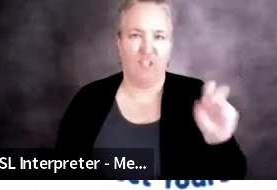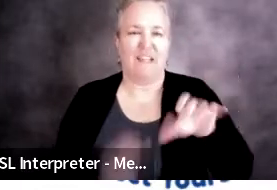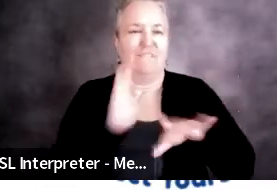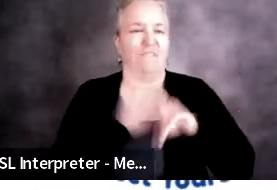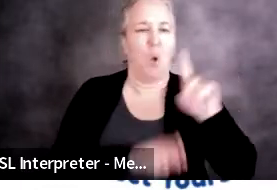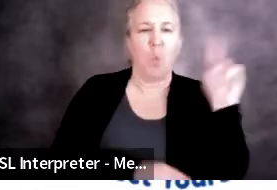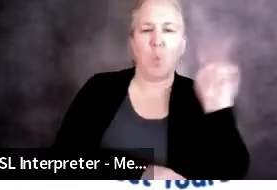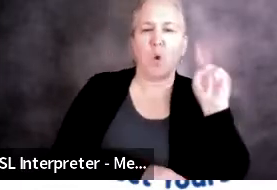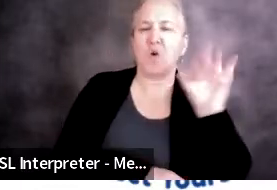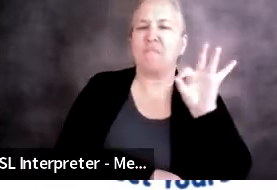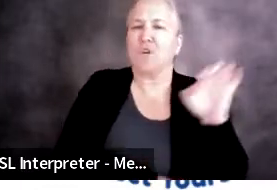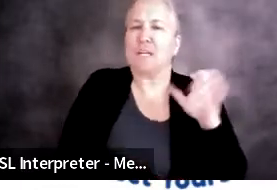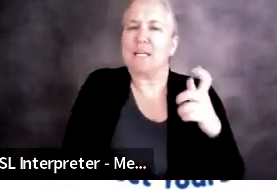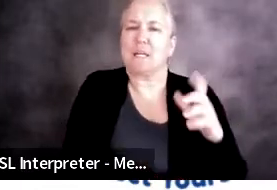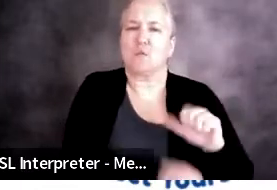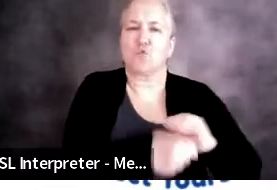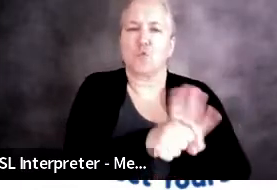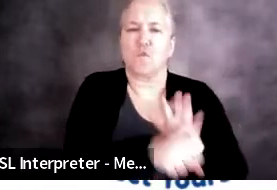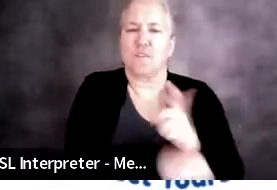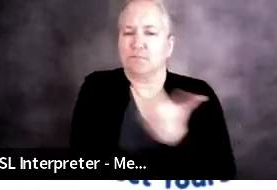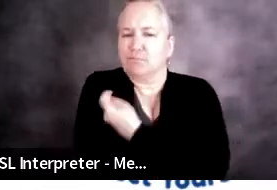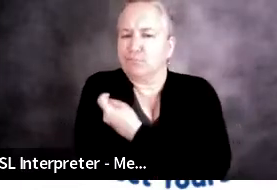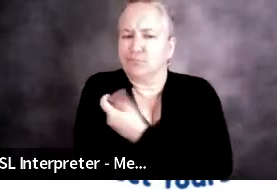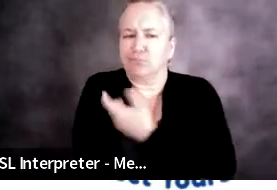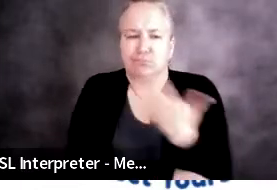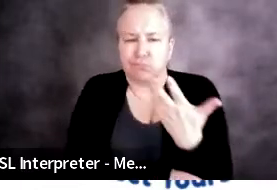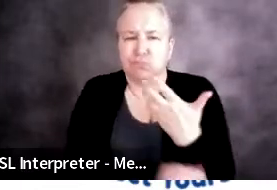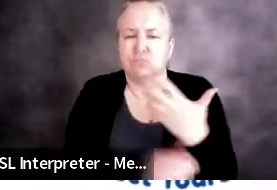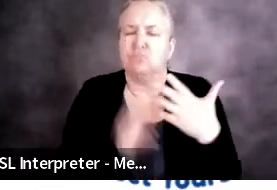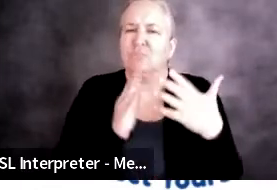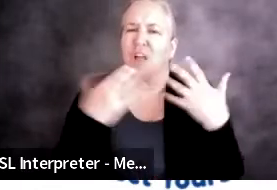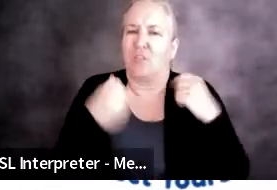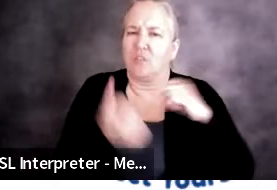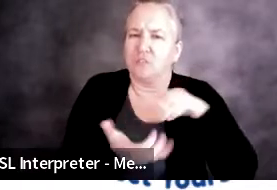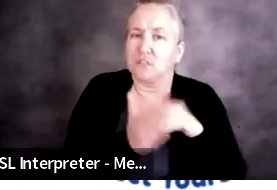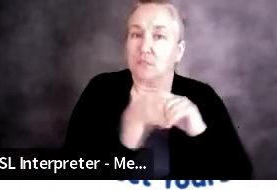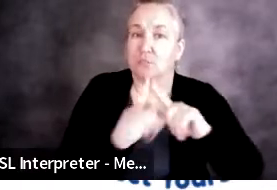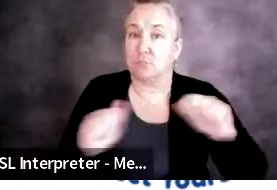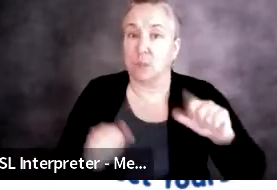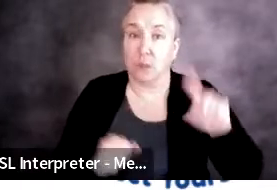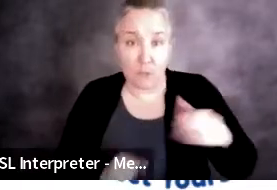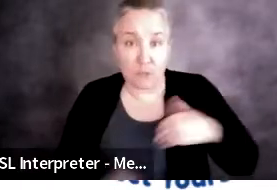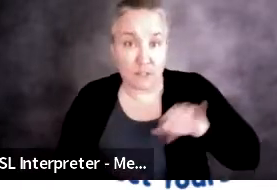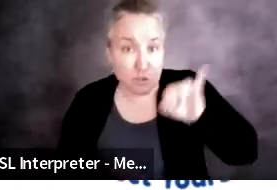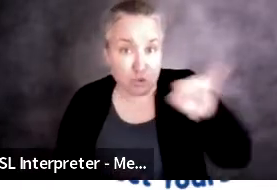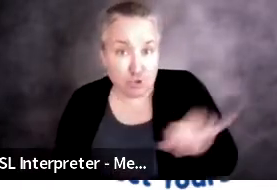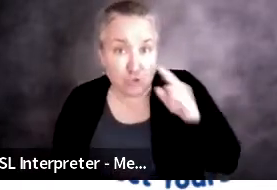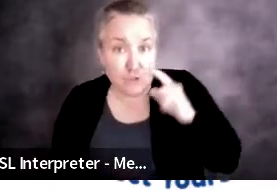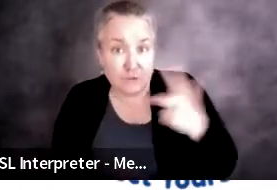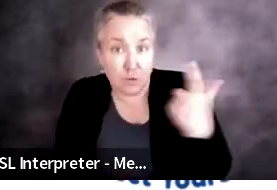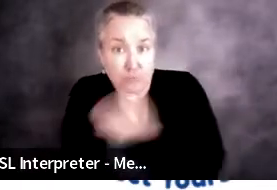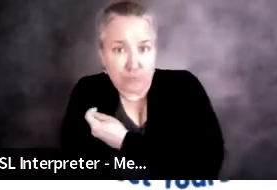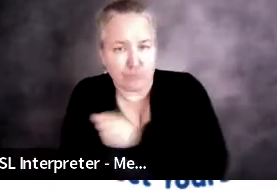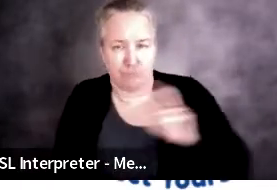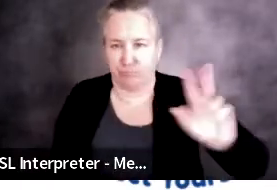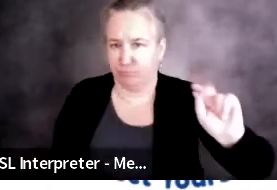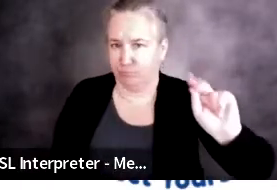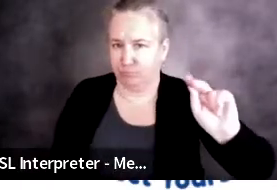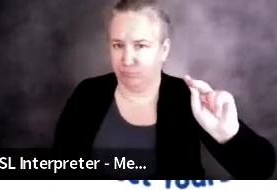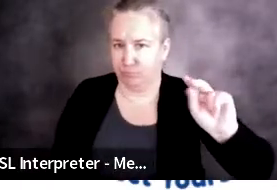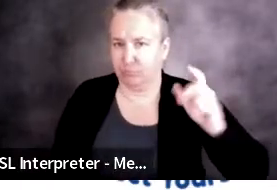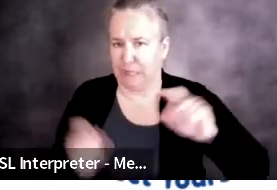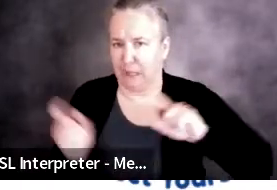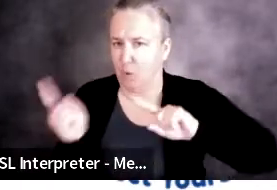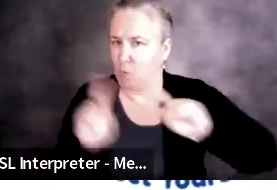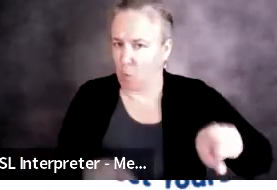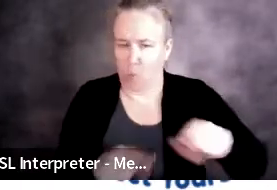health centers, pop-up clinics. And again, you don't need to have insurance to go get the COVID-19 vaccine.